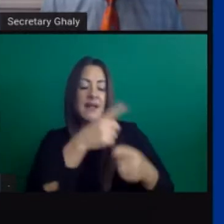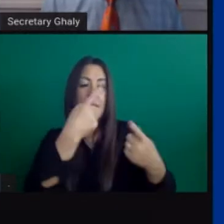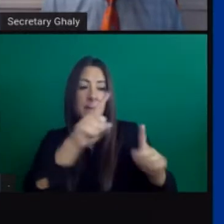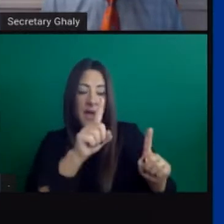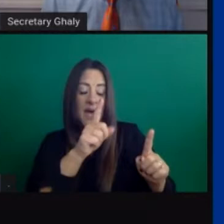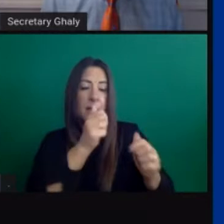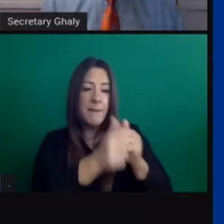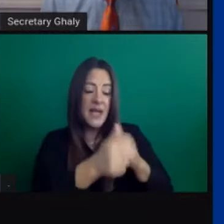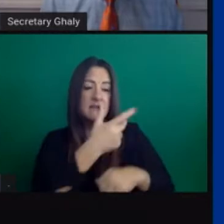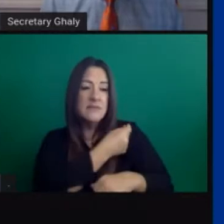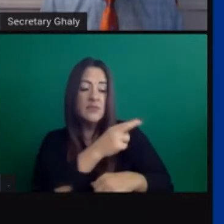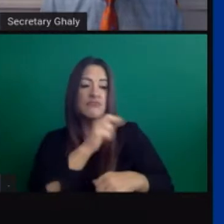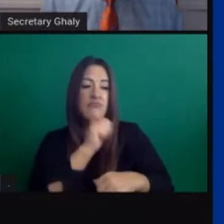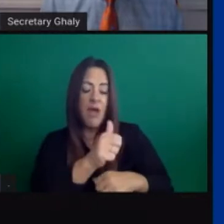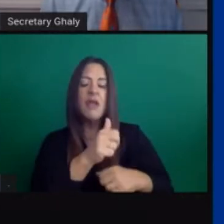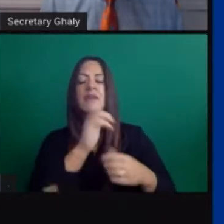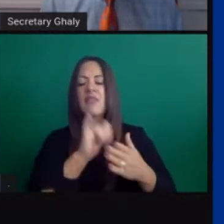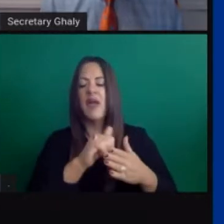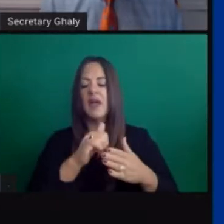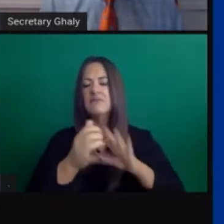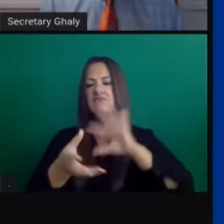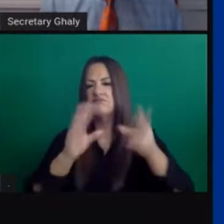our 10-day challenge, we were at